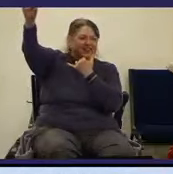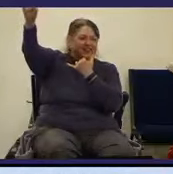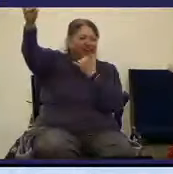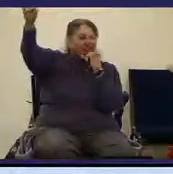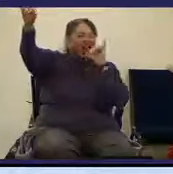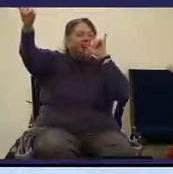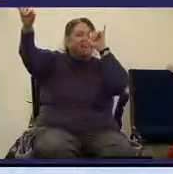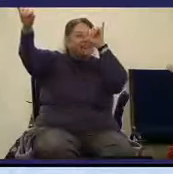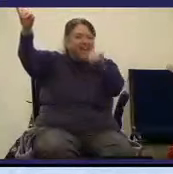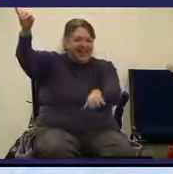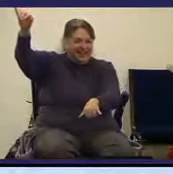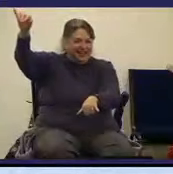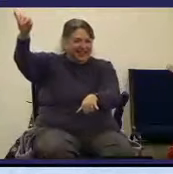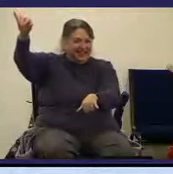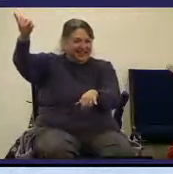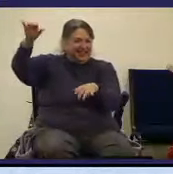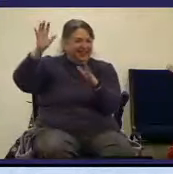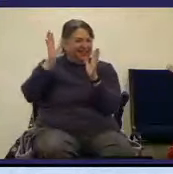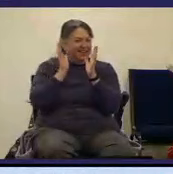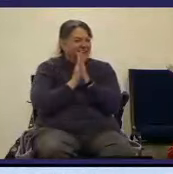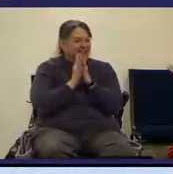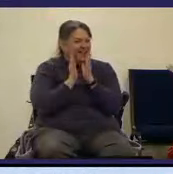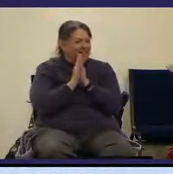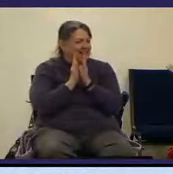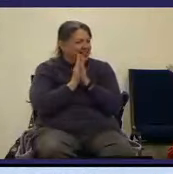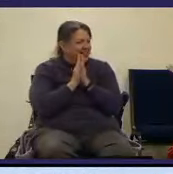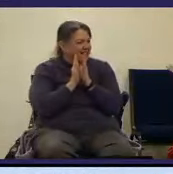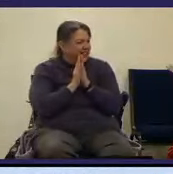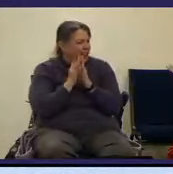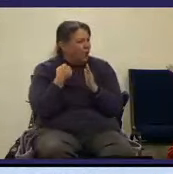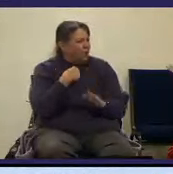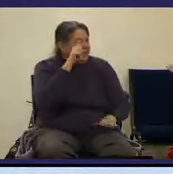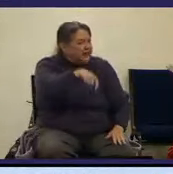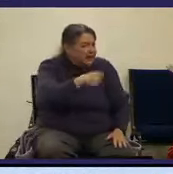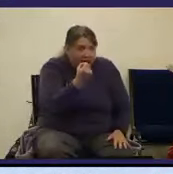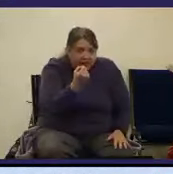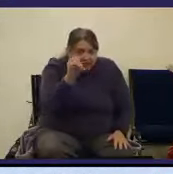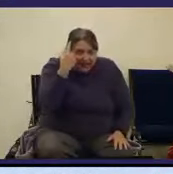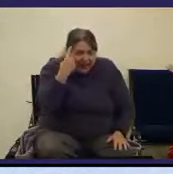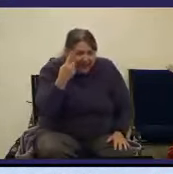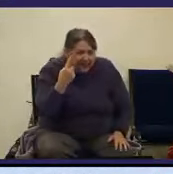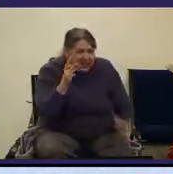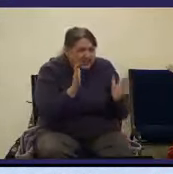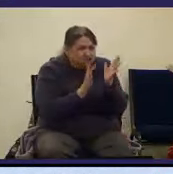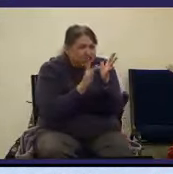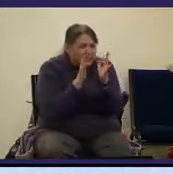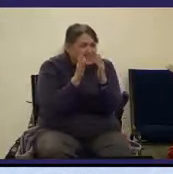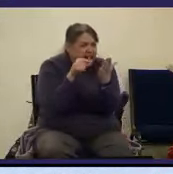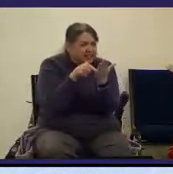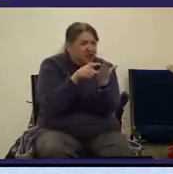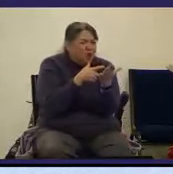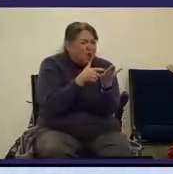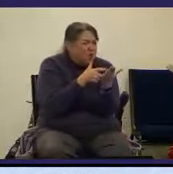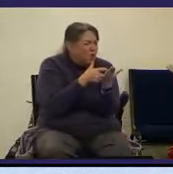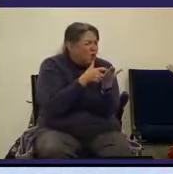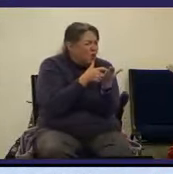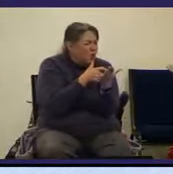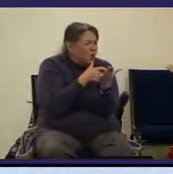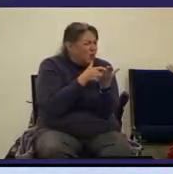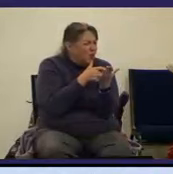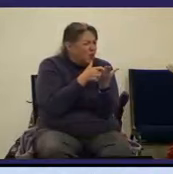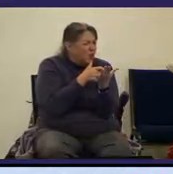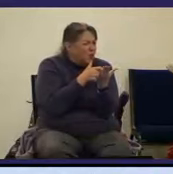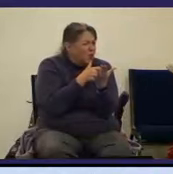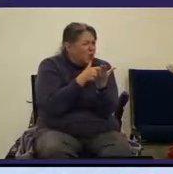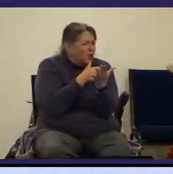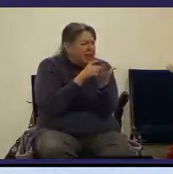Yeah. Church, if we don't understand who He is, we can't have what He offers. If